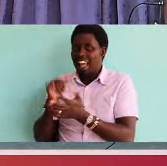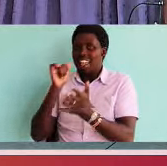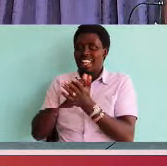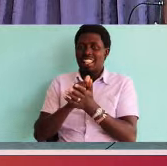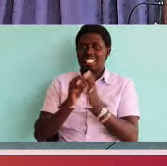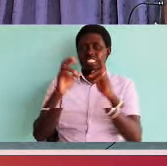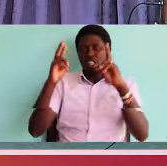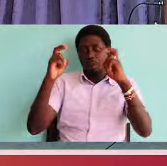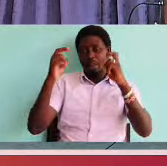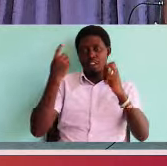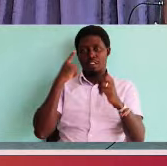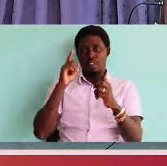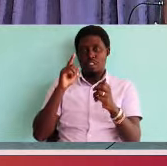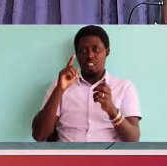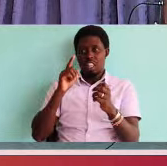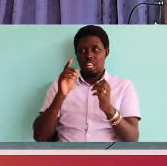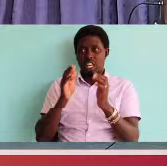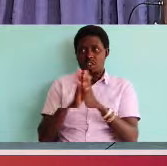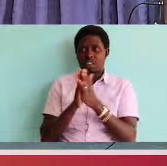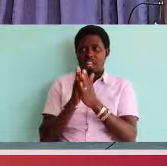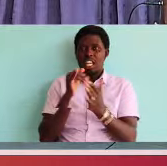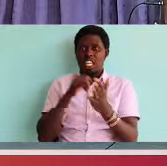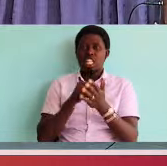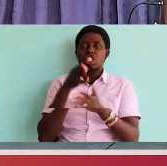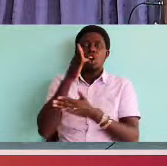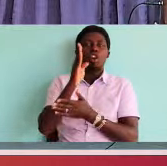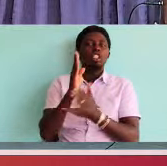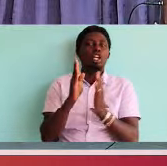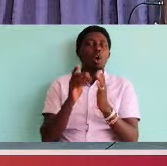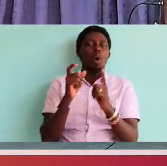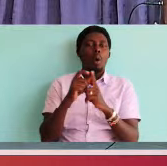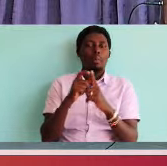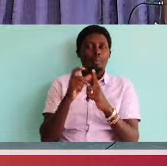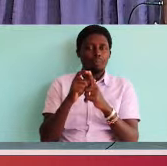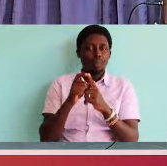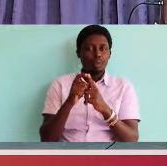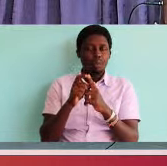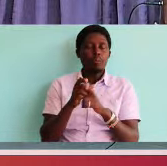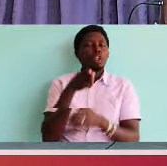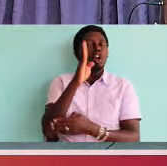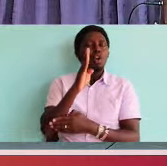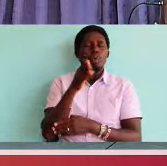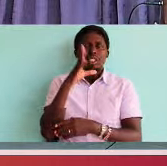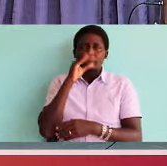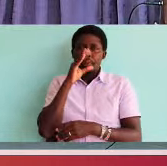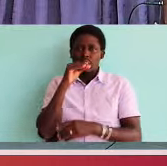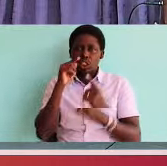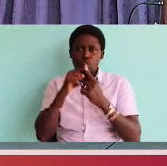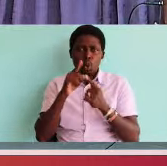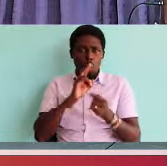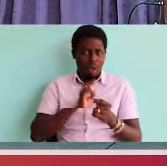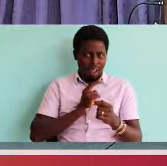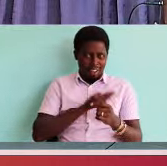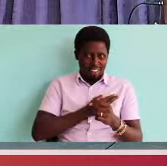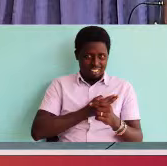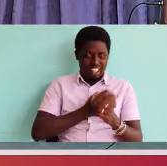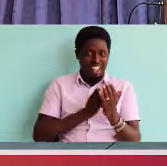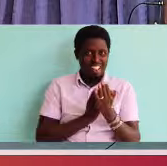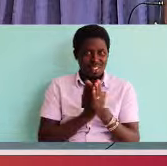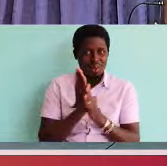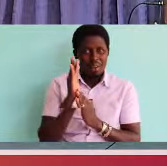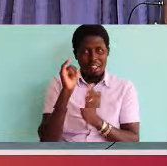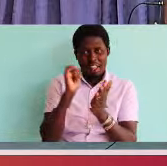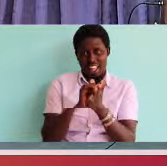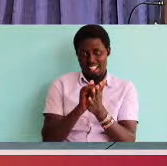today. It is God's word. And I believe God is going to speak to us through that